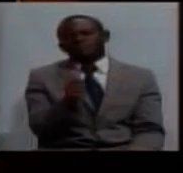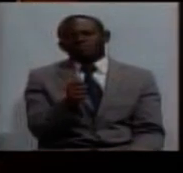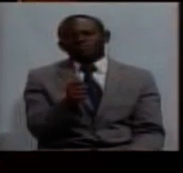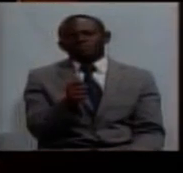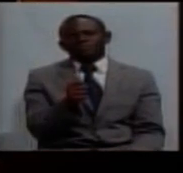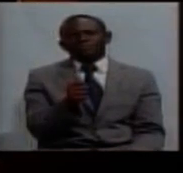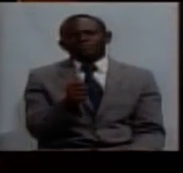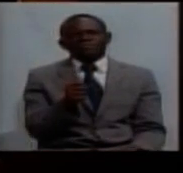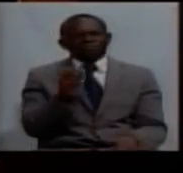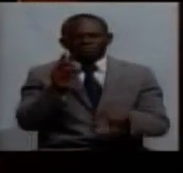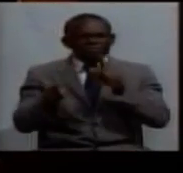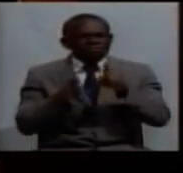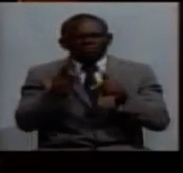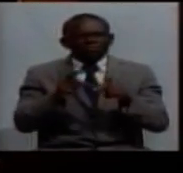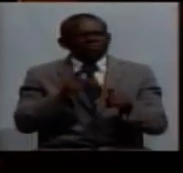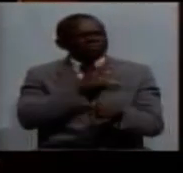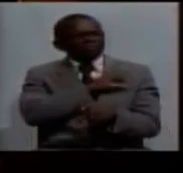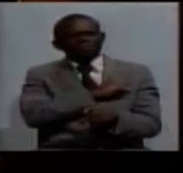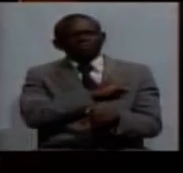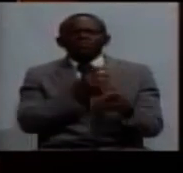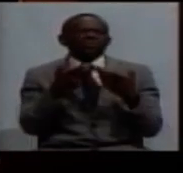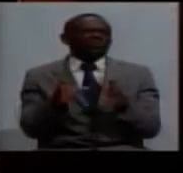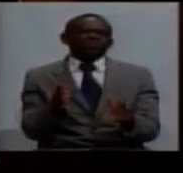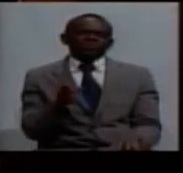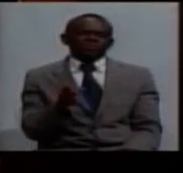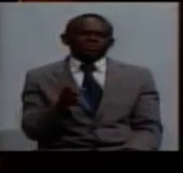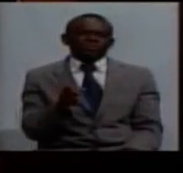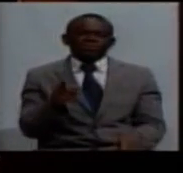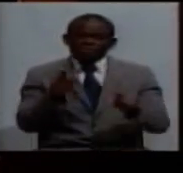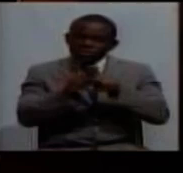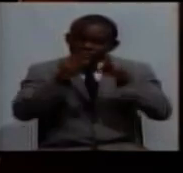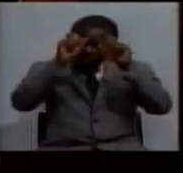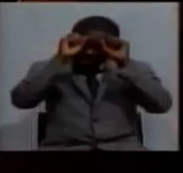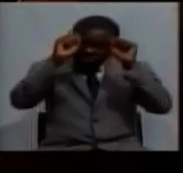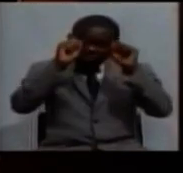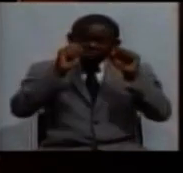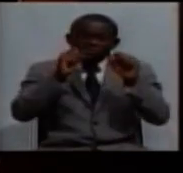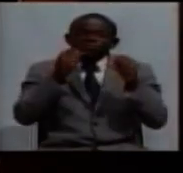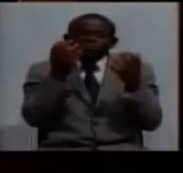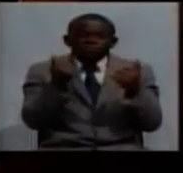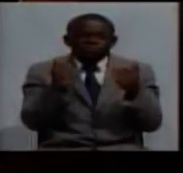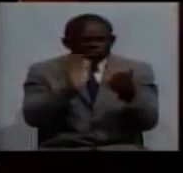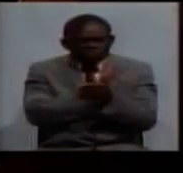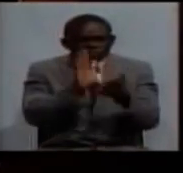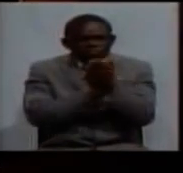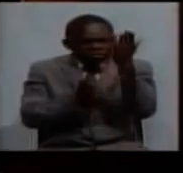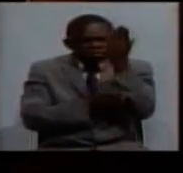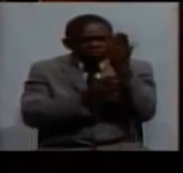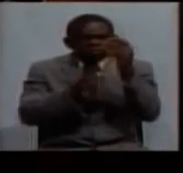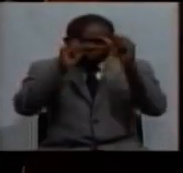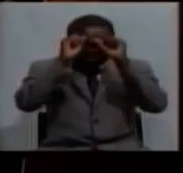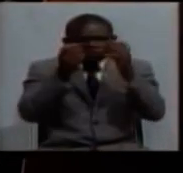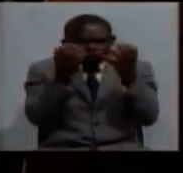impatience, so to speak. And I know the president is impatient as well. He wants quick development. So how can you fast track